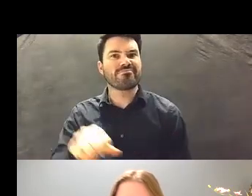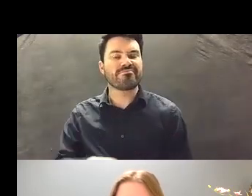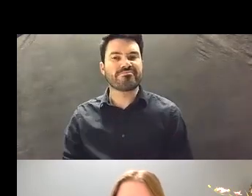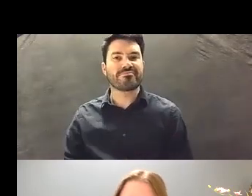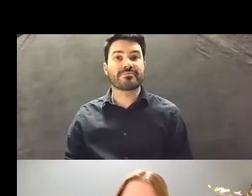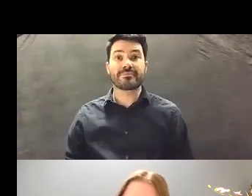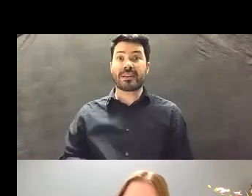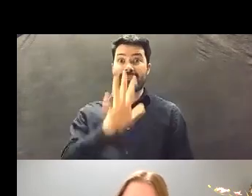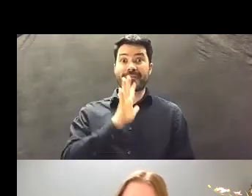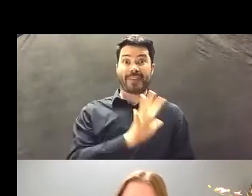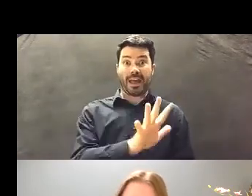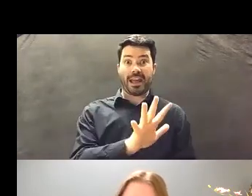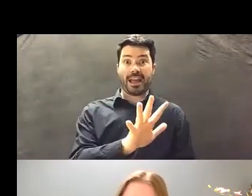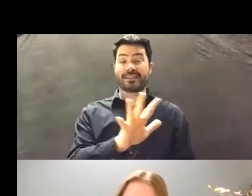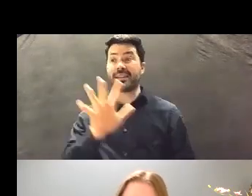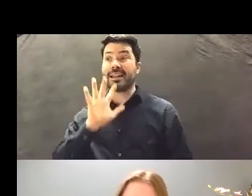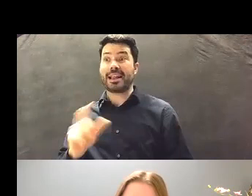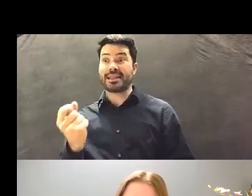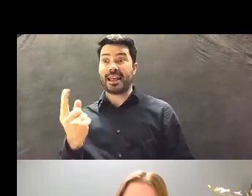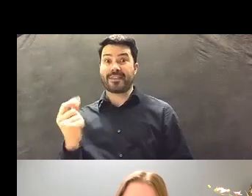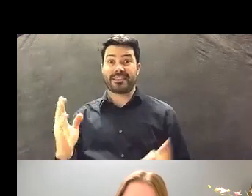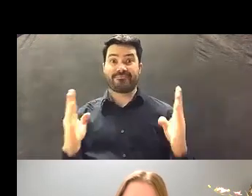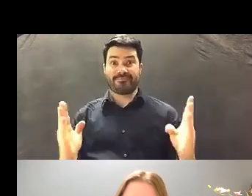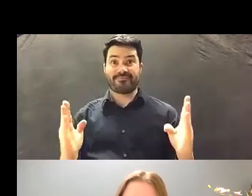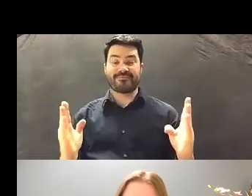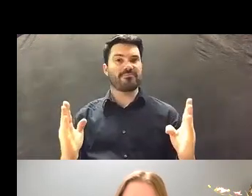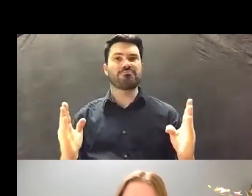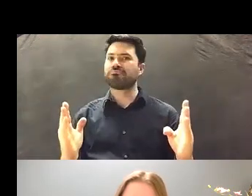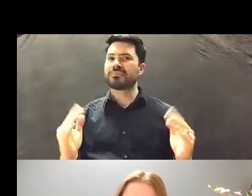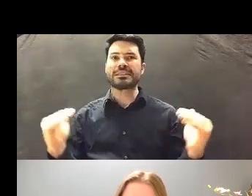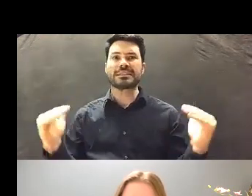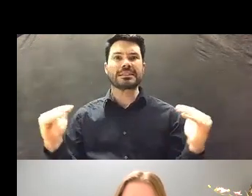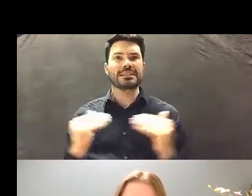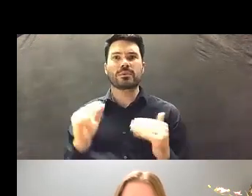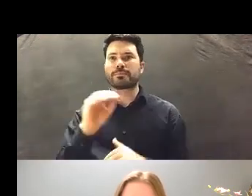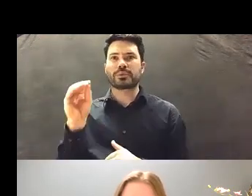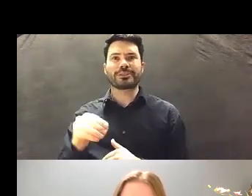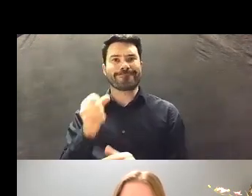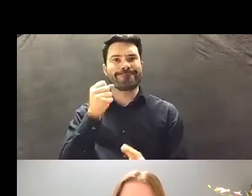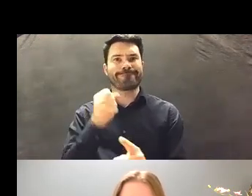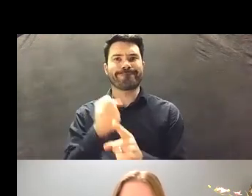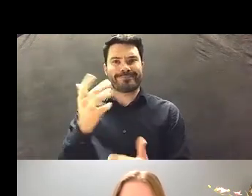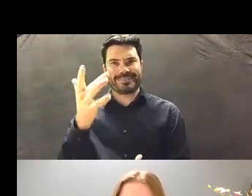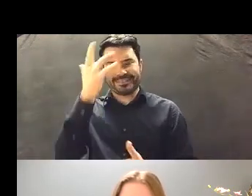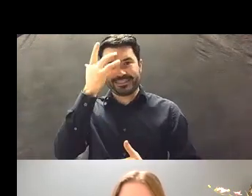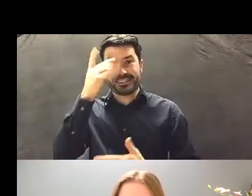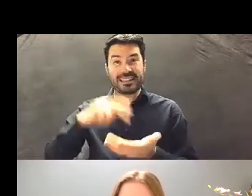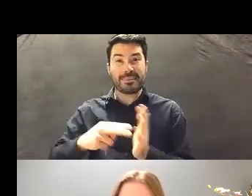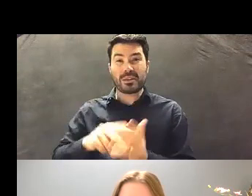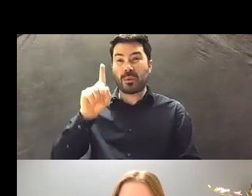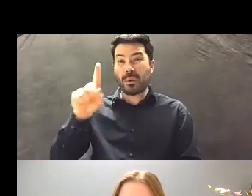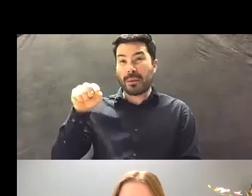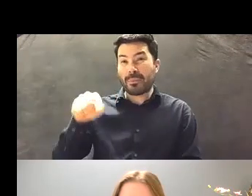are at least as likely to be infected with SARS-CoV-2 as adults. This has resulted in more than 1.9 million